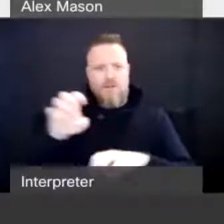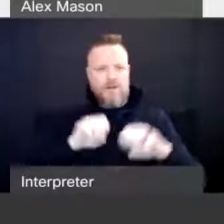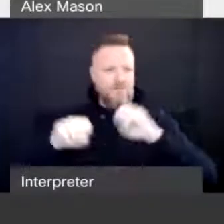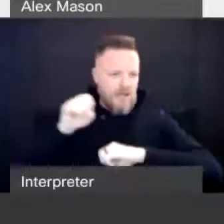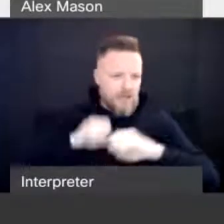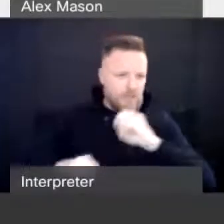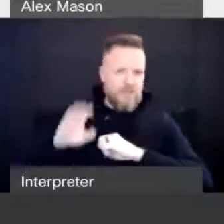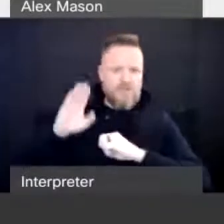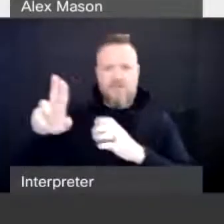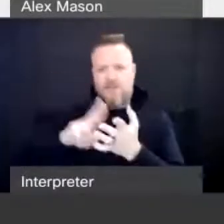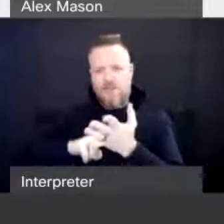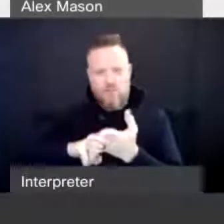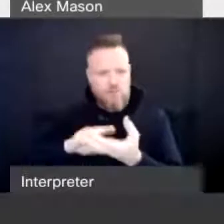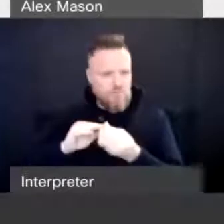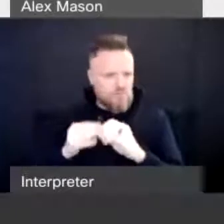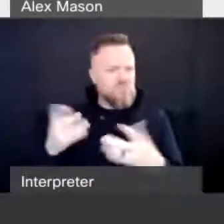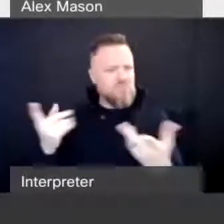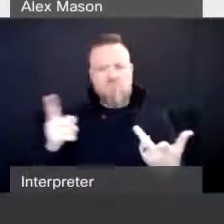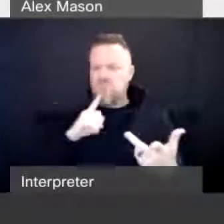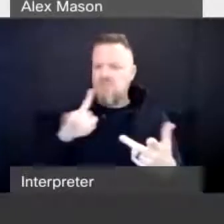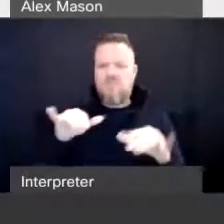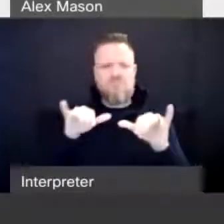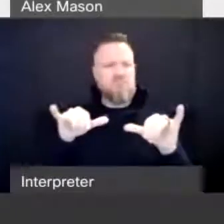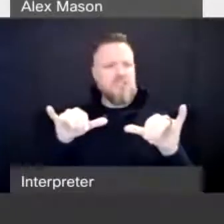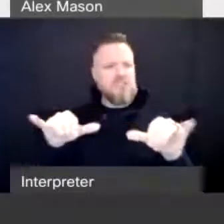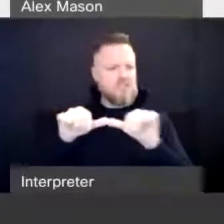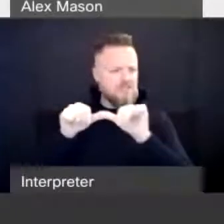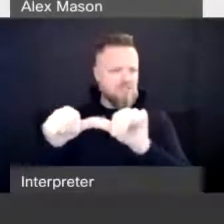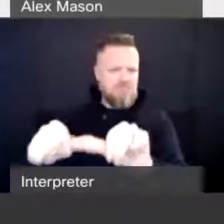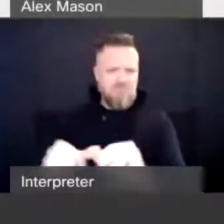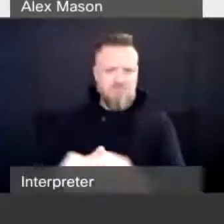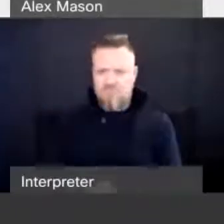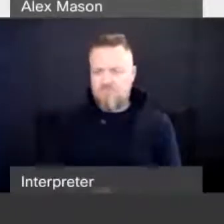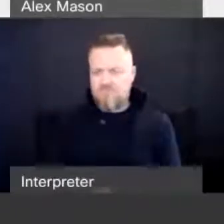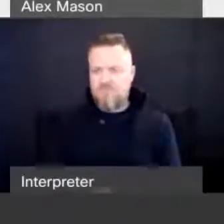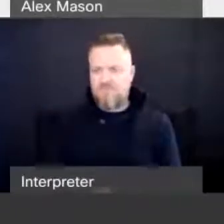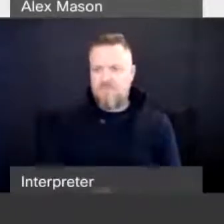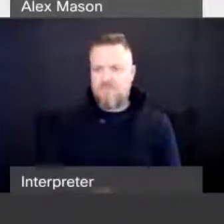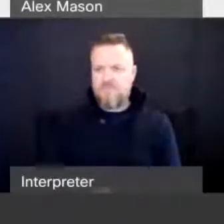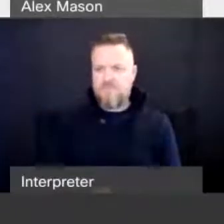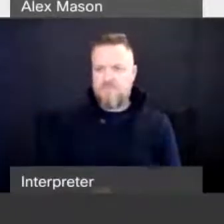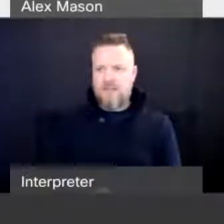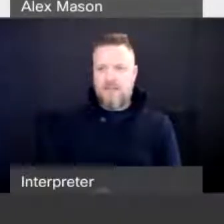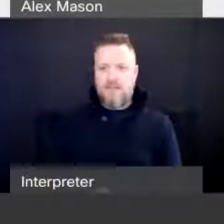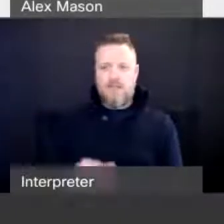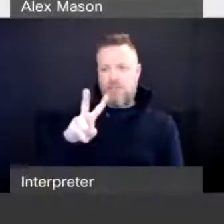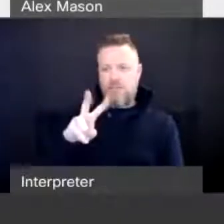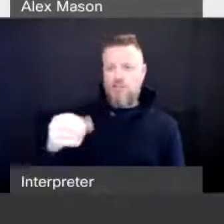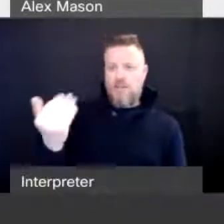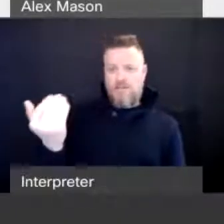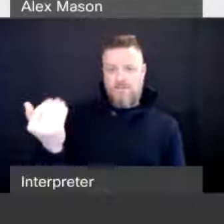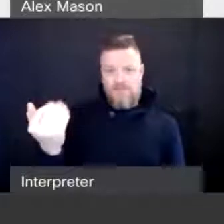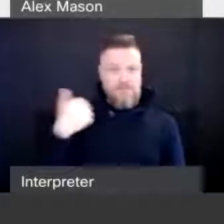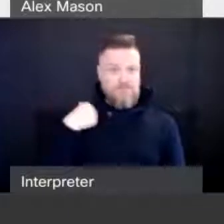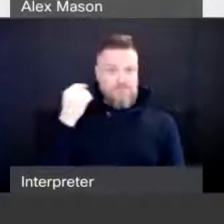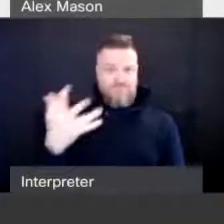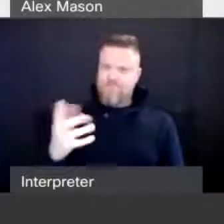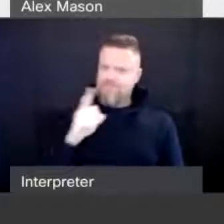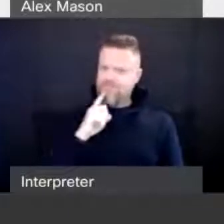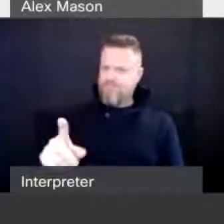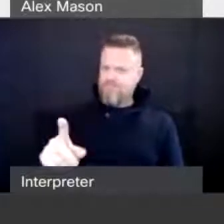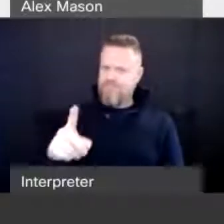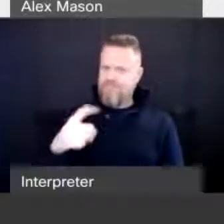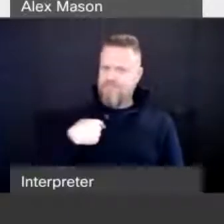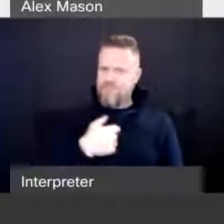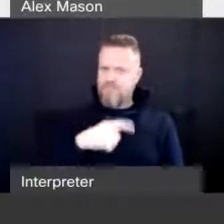cetera. But for the most part, pretty consistent. So again, in 15, we just said we need a